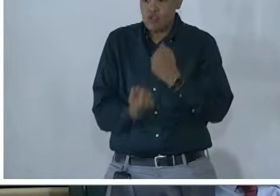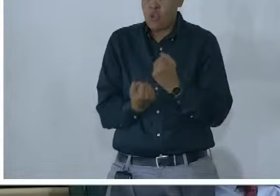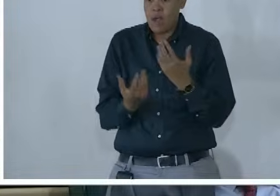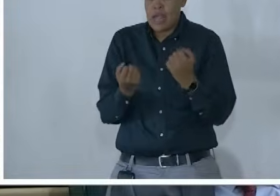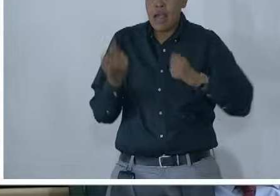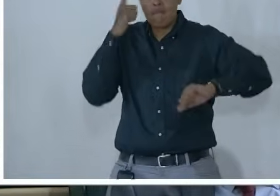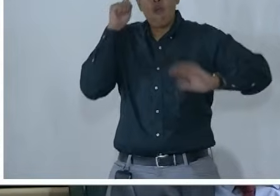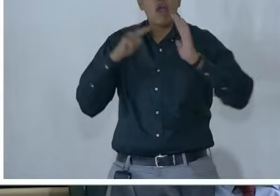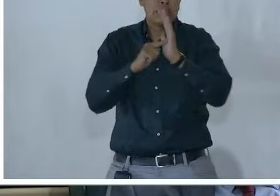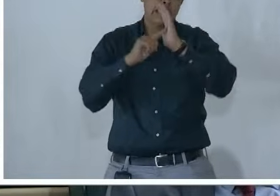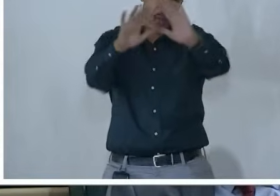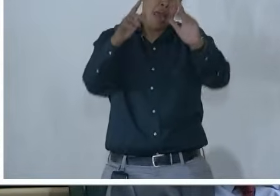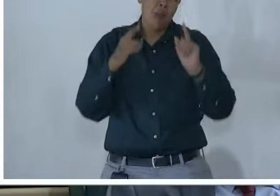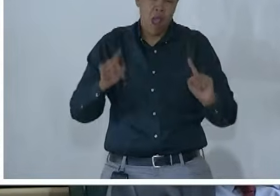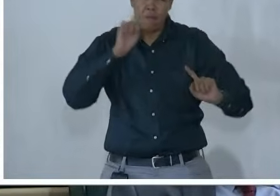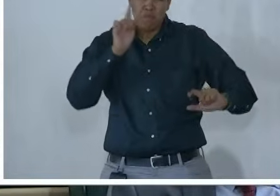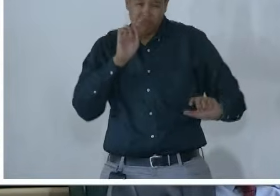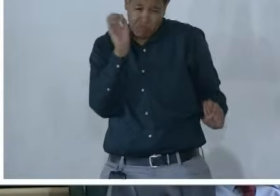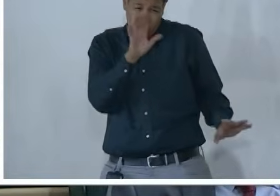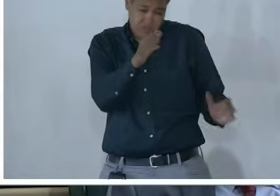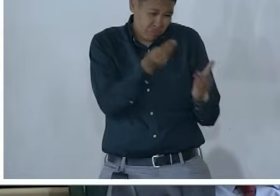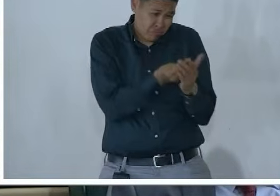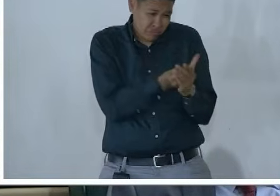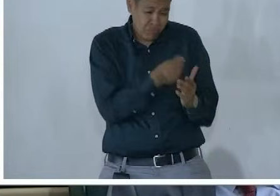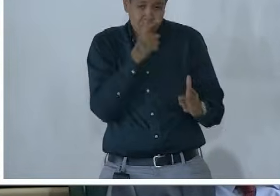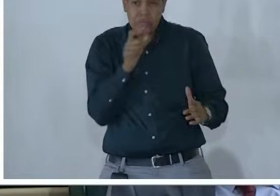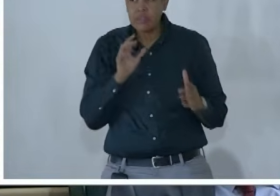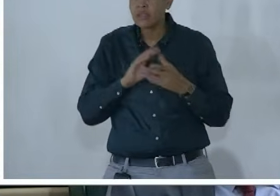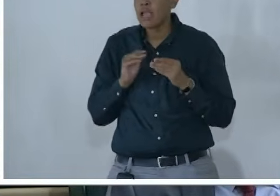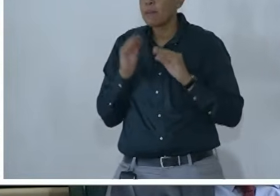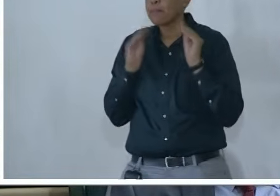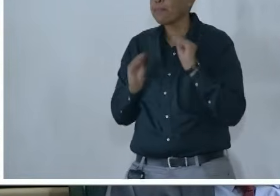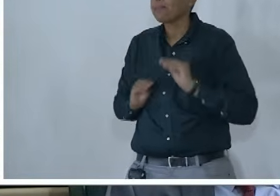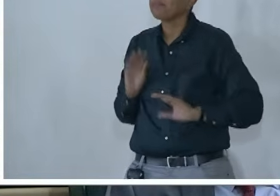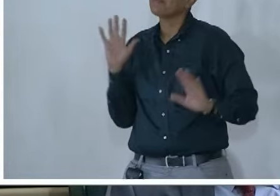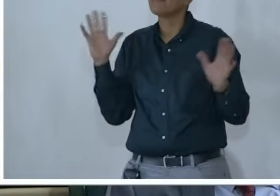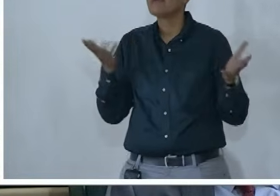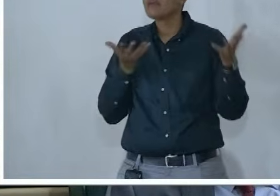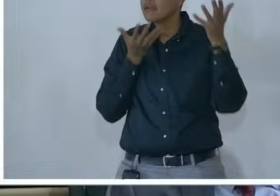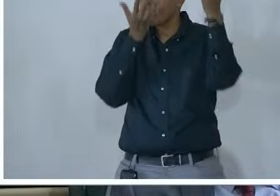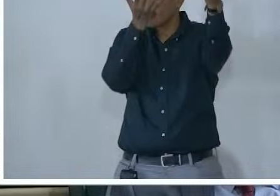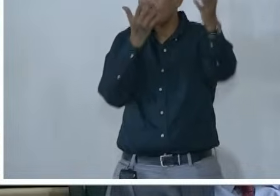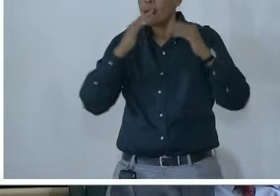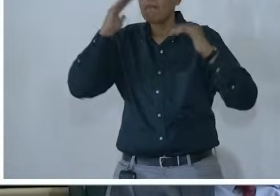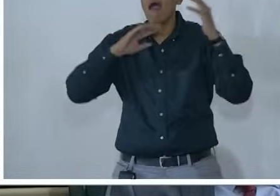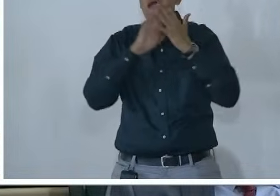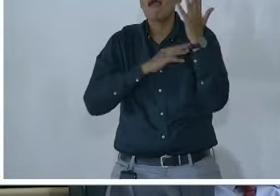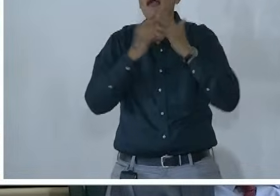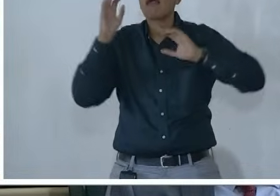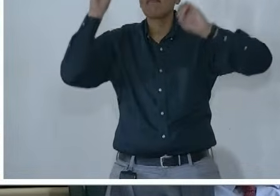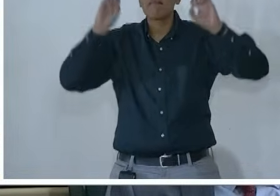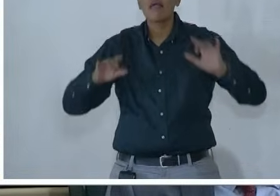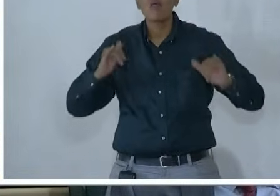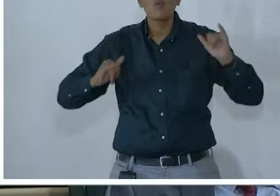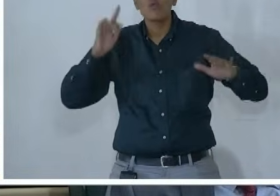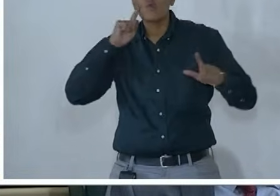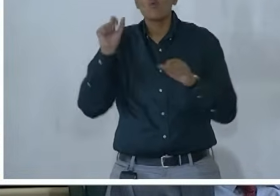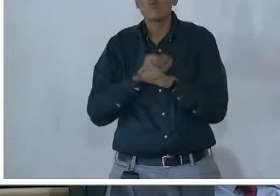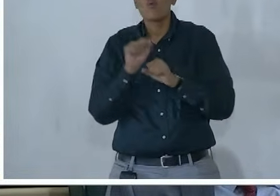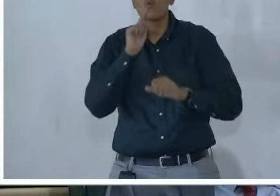for example, to put their financial statements together, their balance sheets, etc., which would